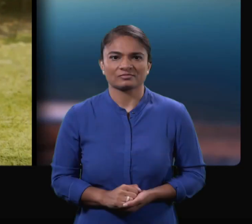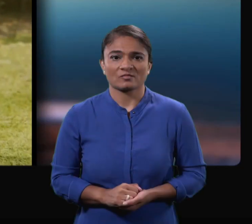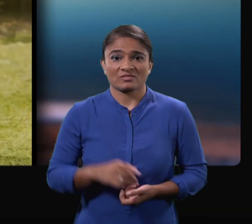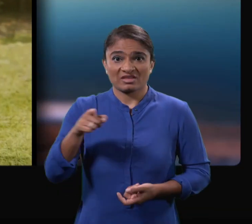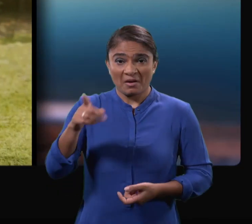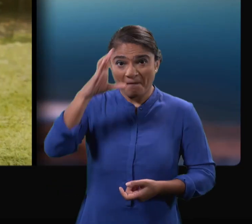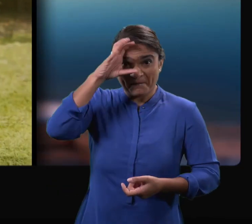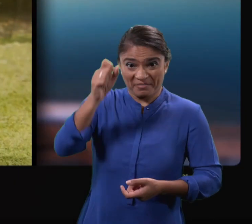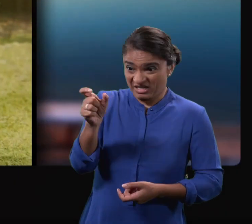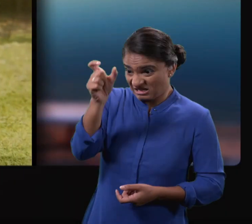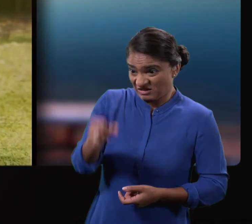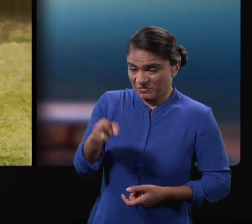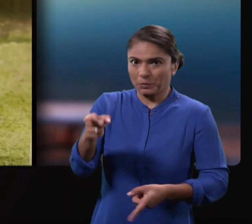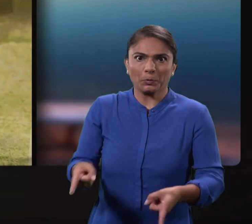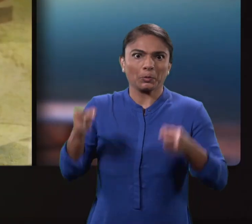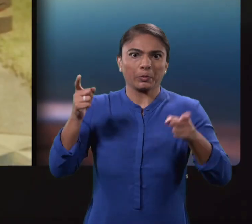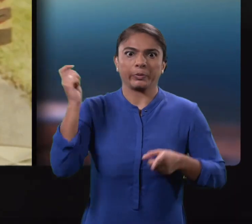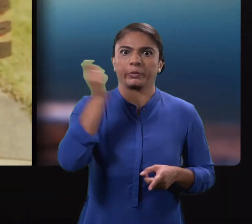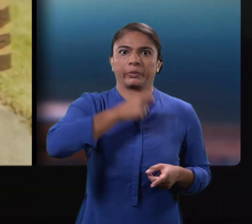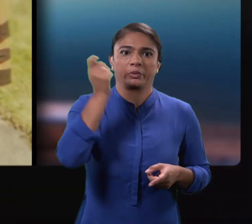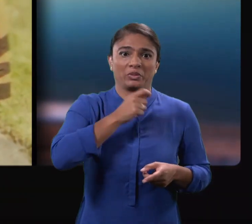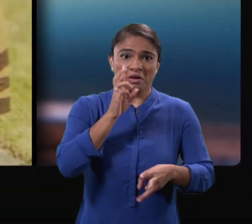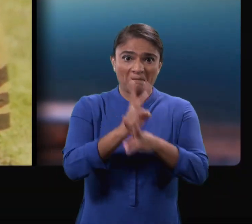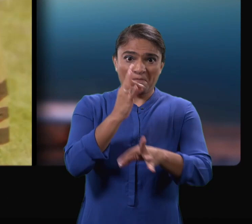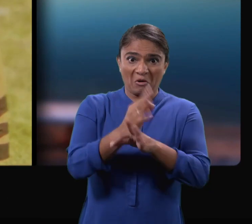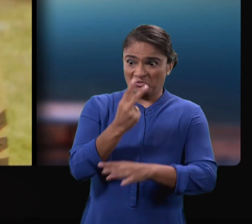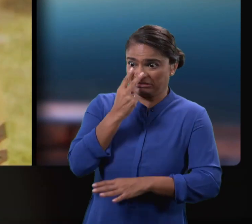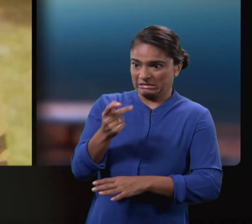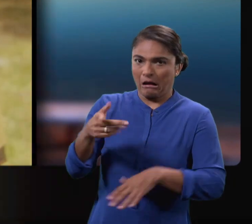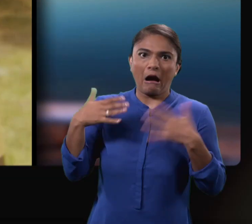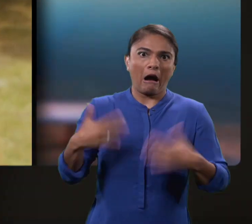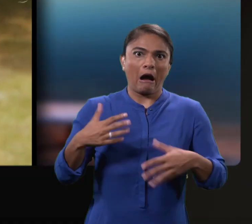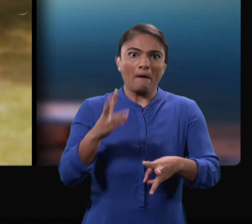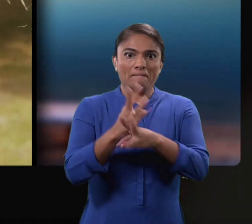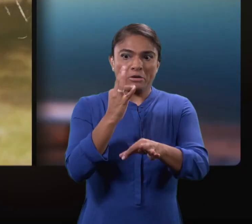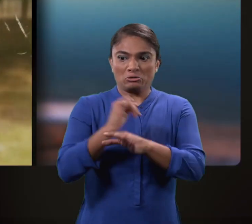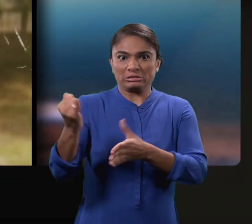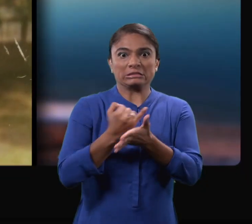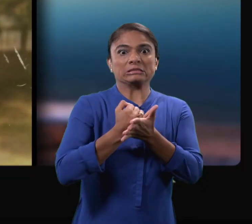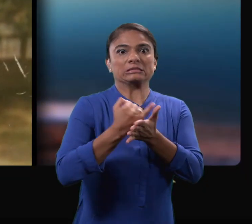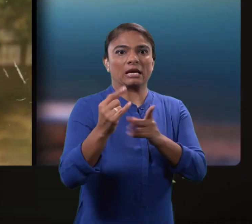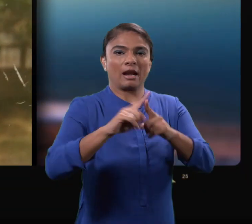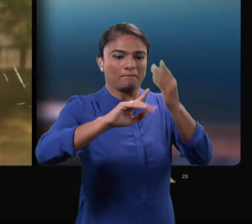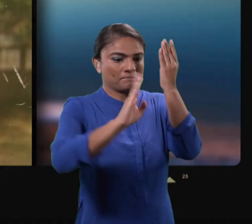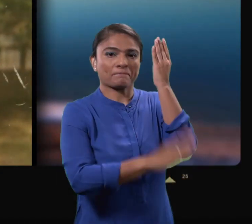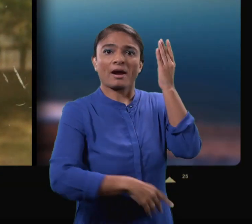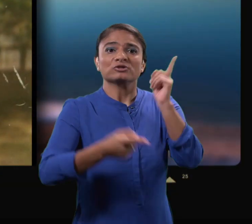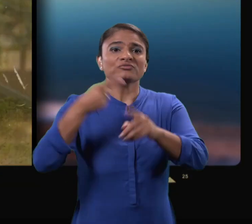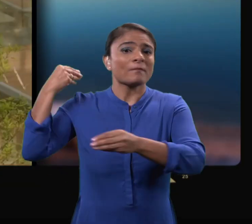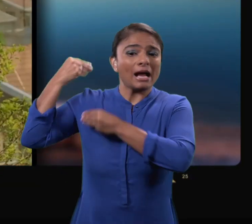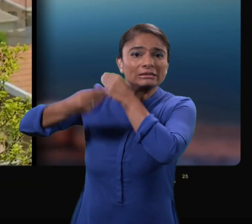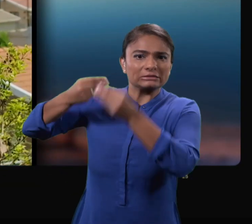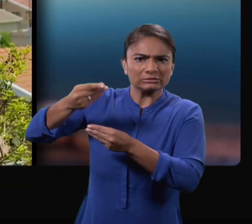It was believed that she was bewitched or that her parents had committed a sin, and that was a punishment from her ancestors.